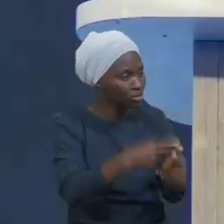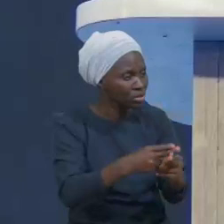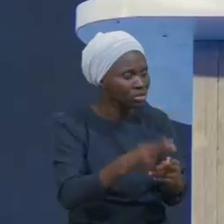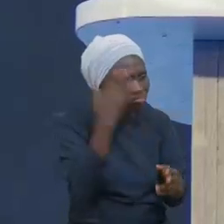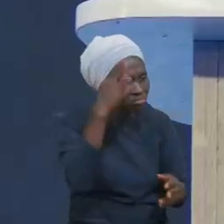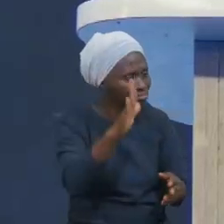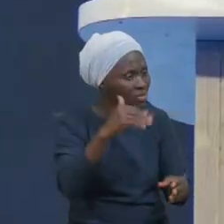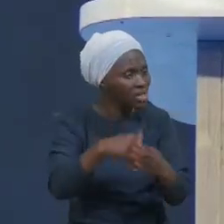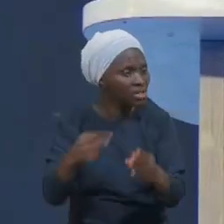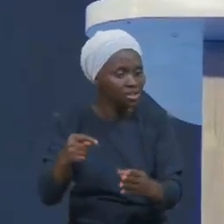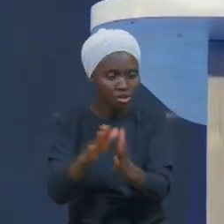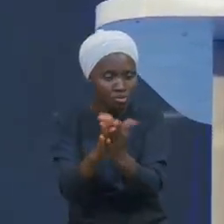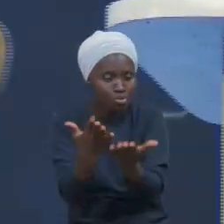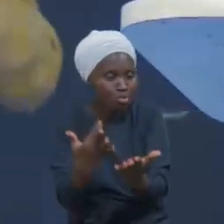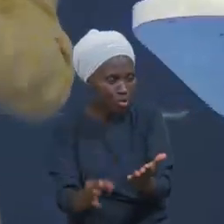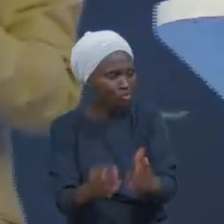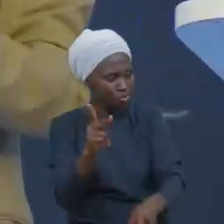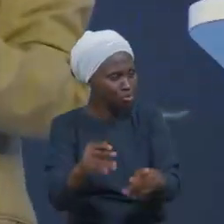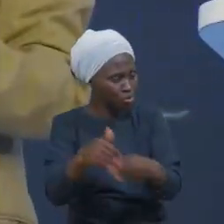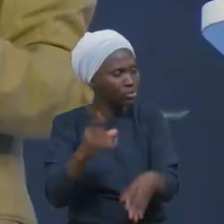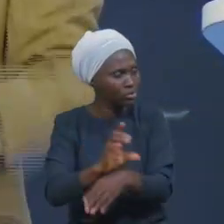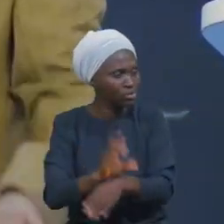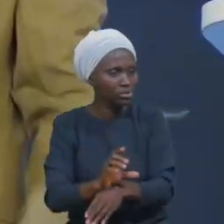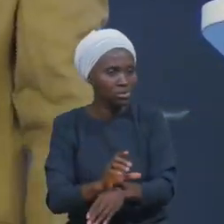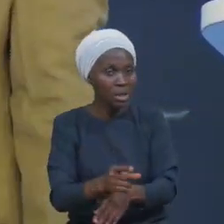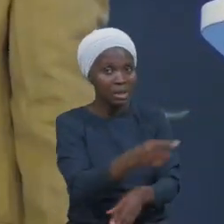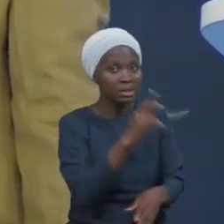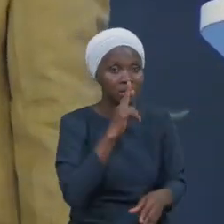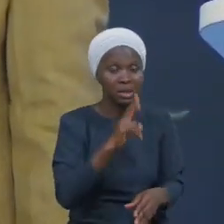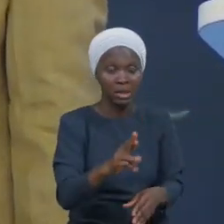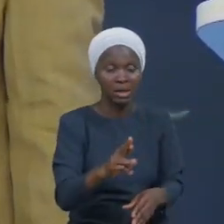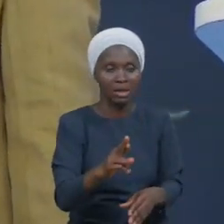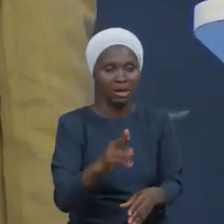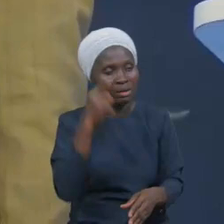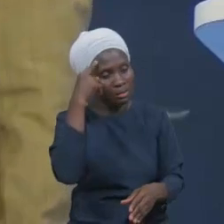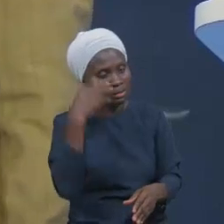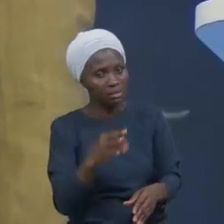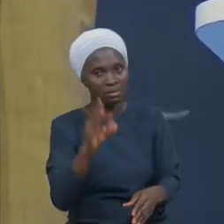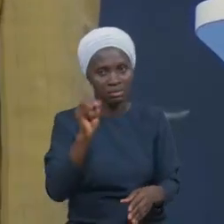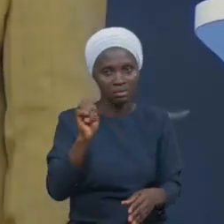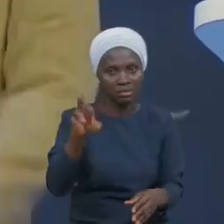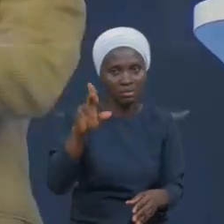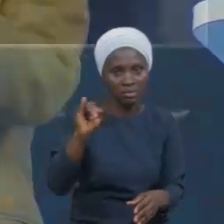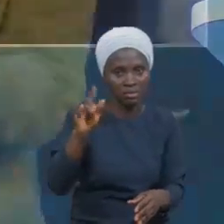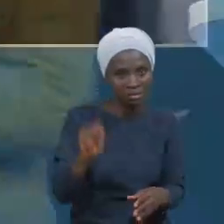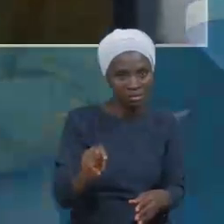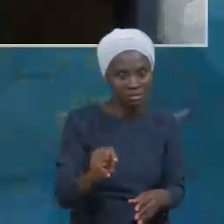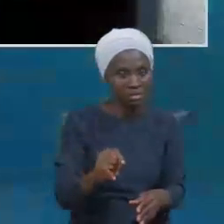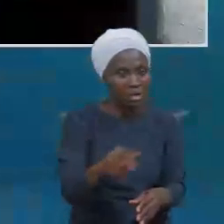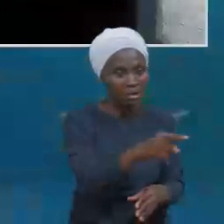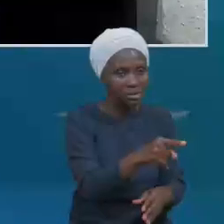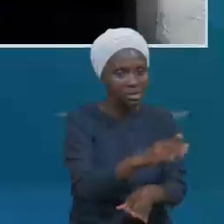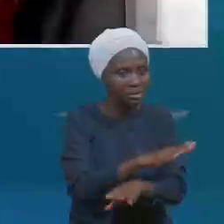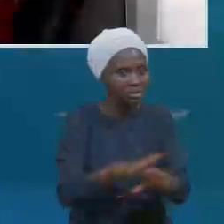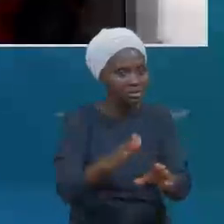book of who is who. They were claiming marriage, but they got nothing. They got nothing. They were not forgiven. They